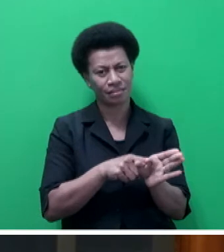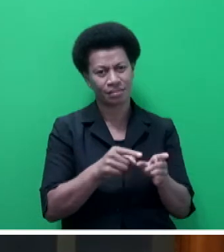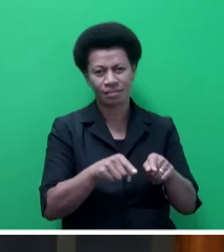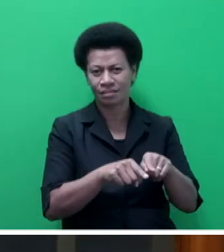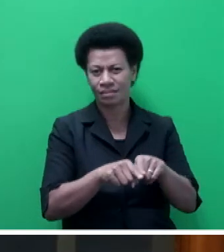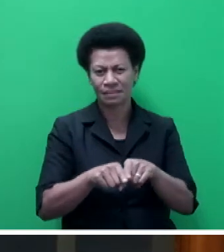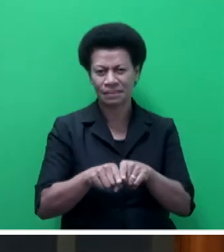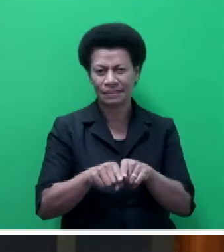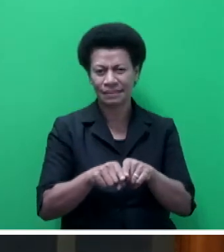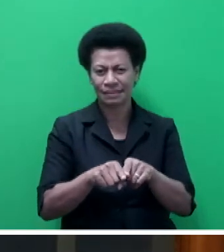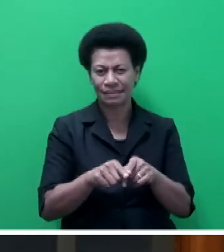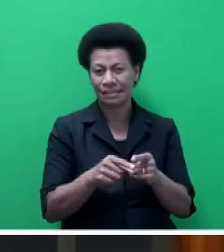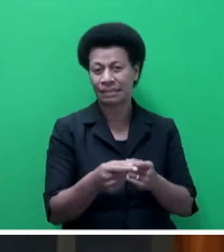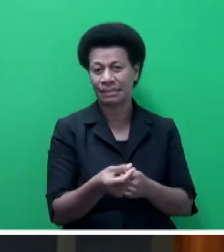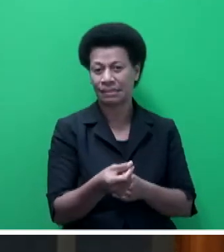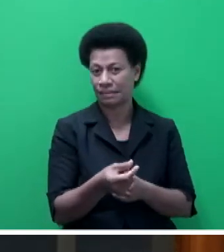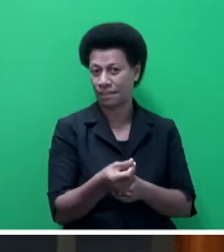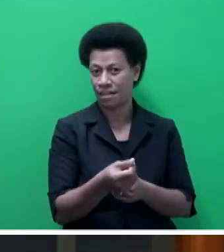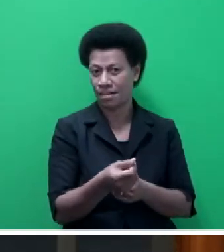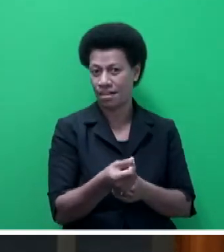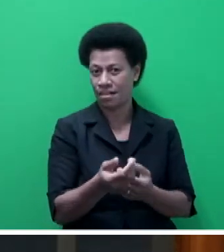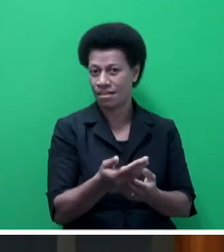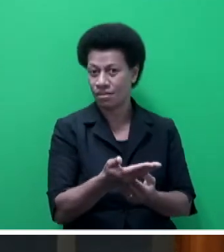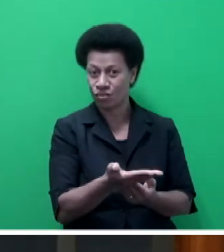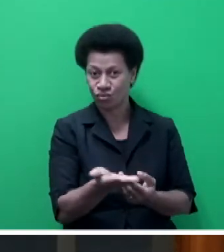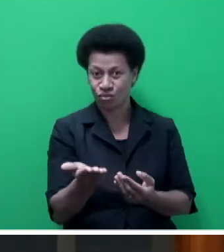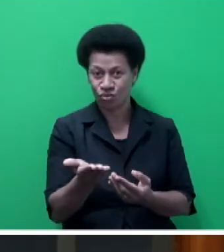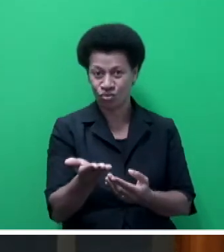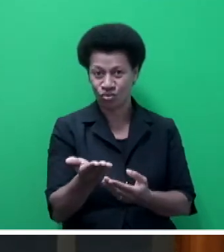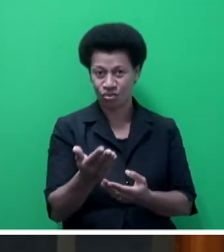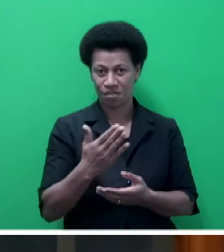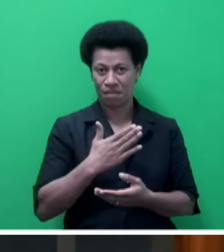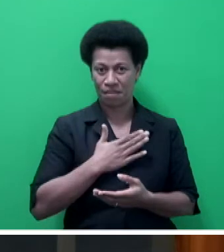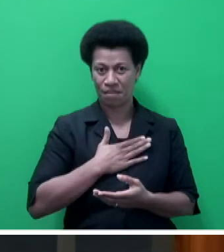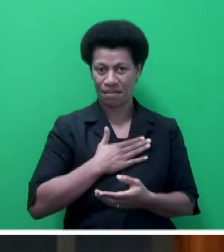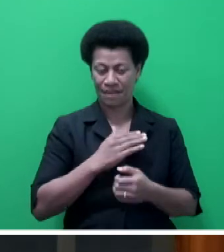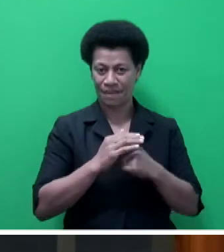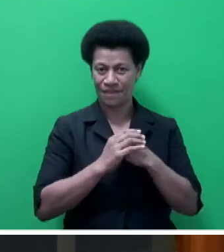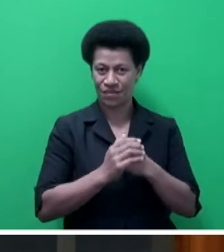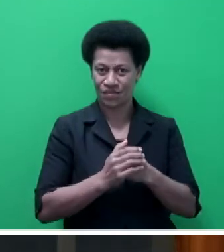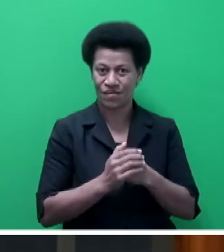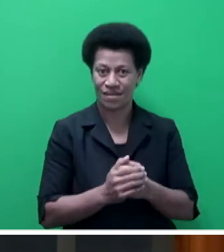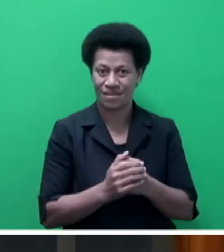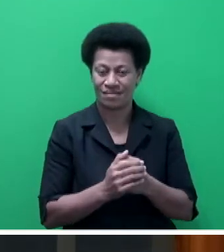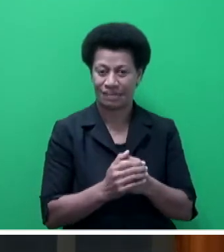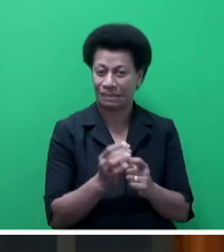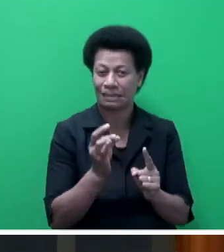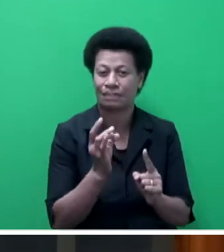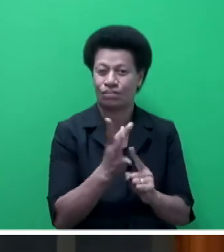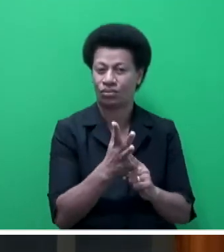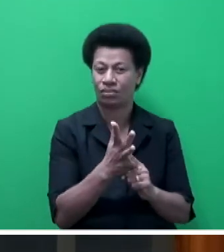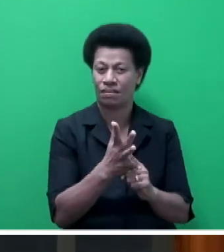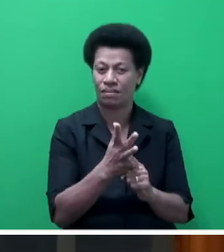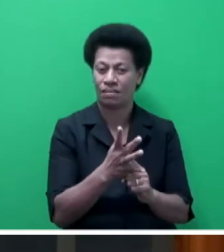simple fact. You, my friends, are genuine, unquote. In